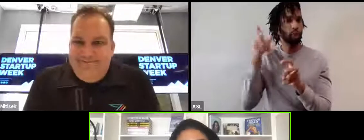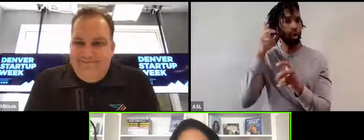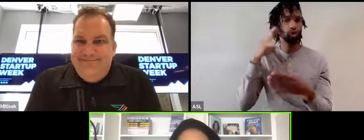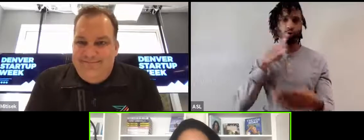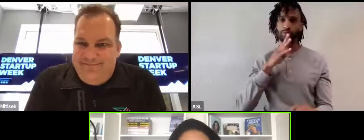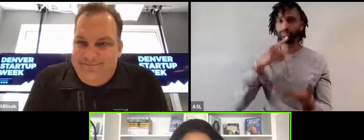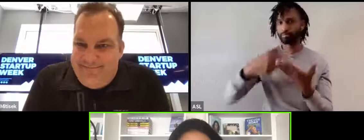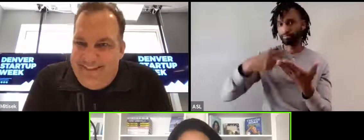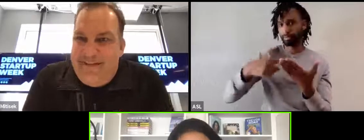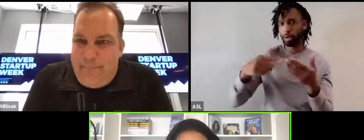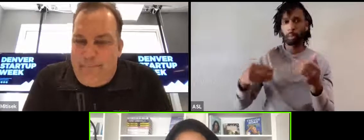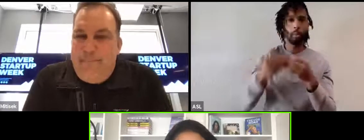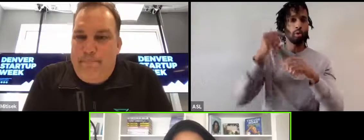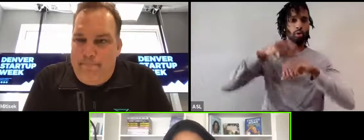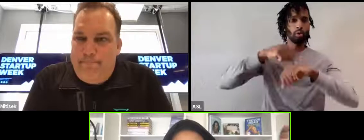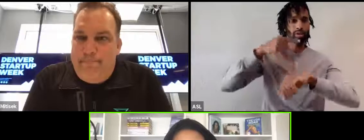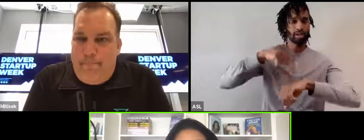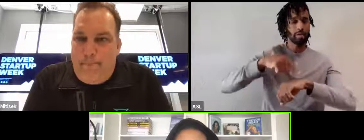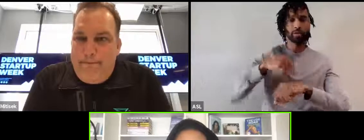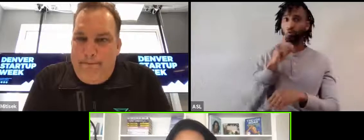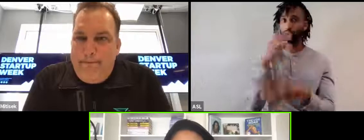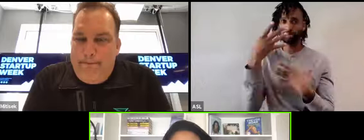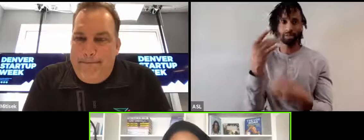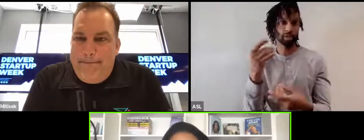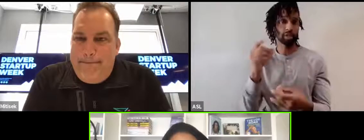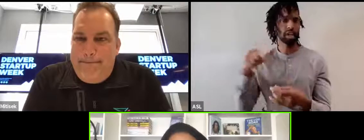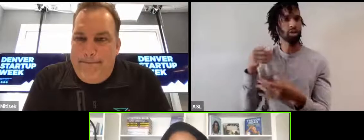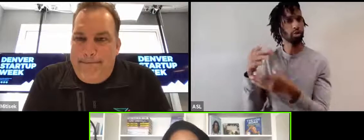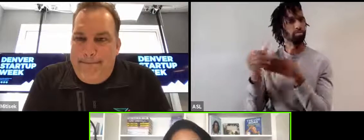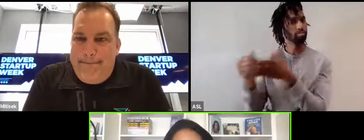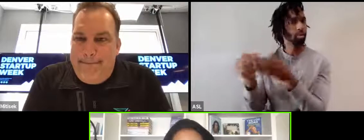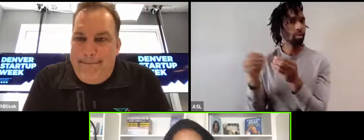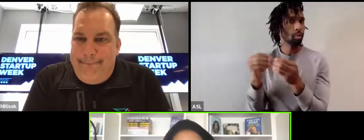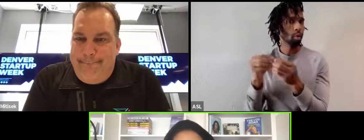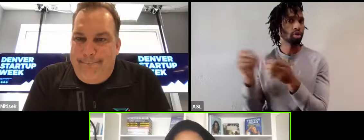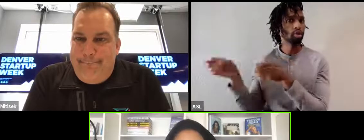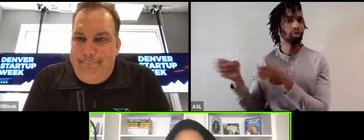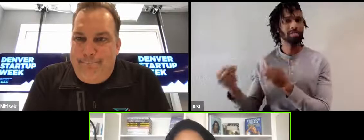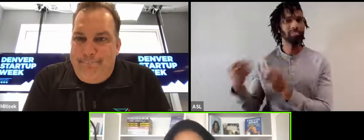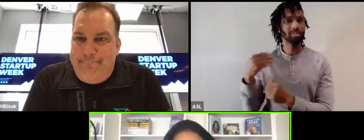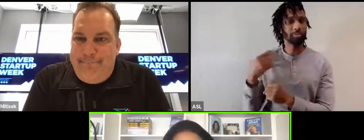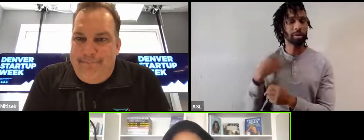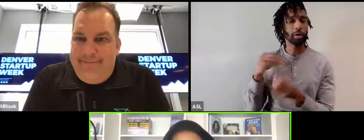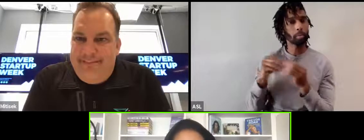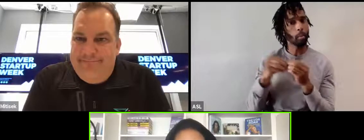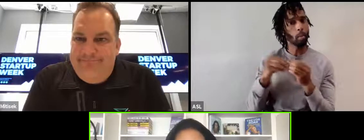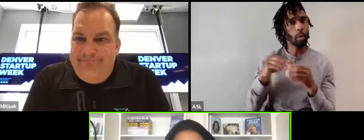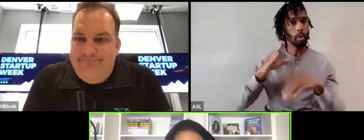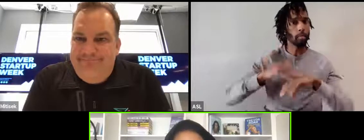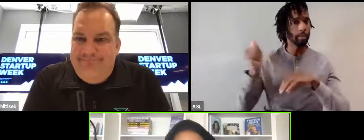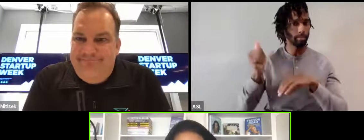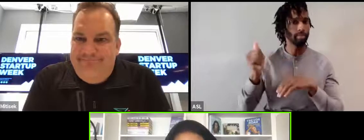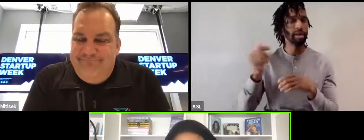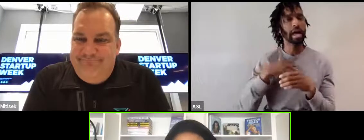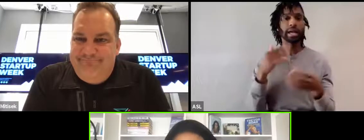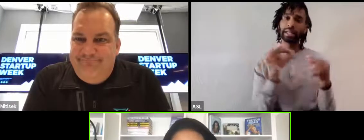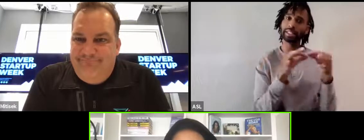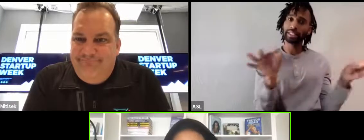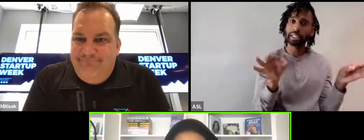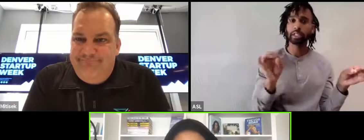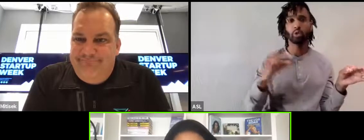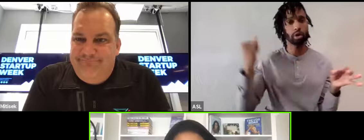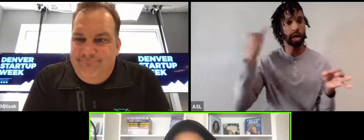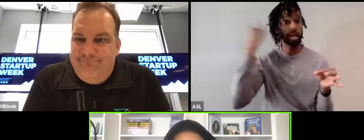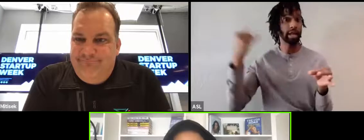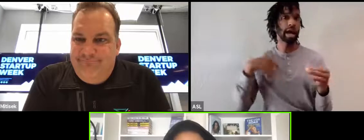than once, and this is a really interesting thing. Can you pull on that thread? So she would send me a prompt. It would be like a sentence or an idea that